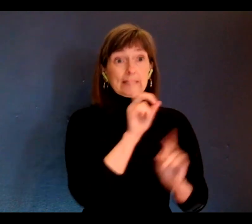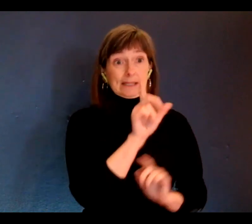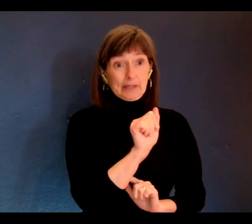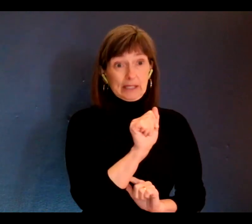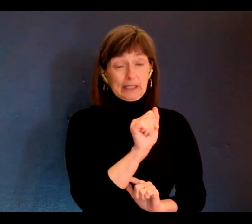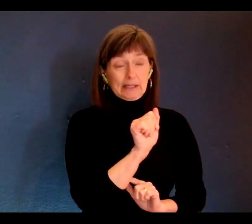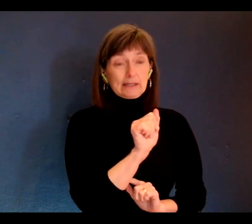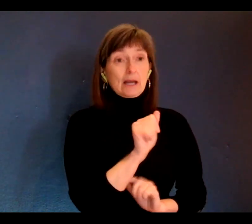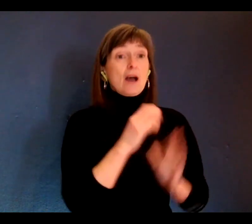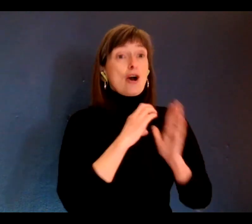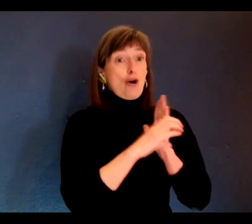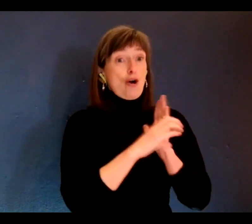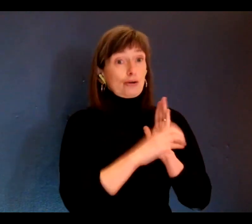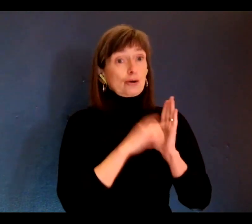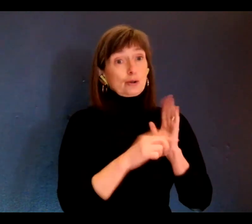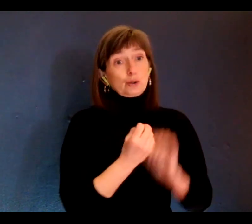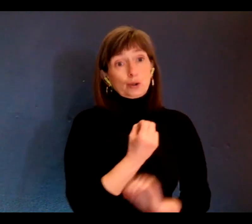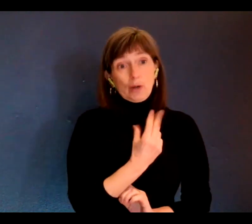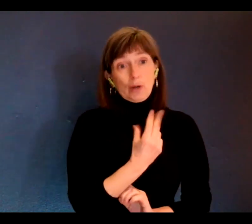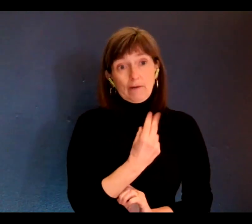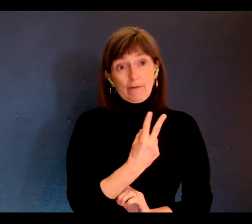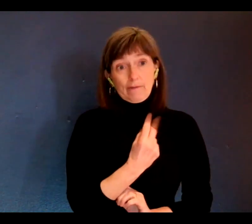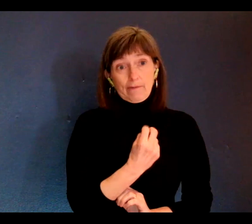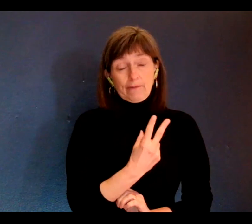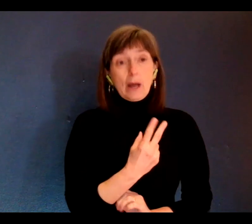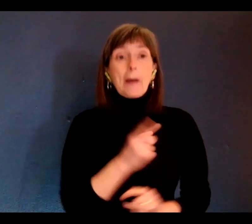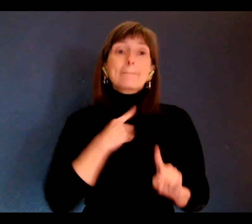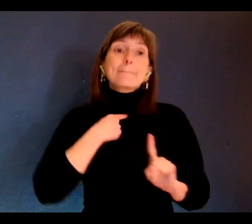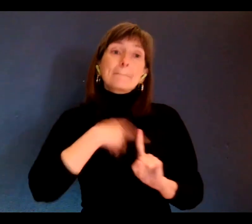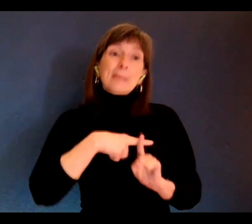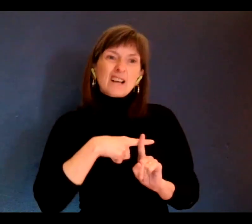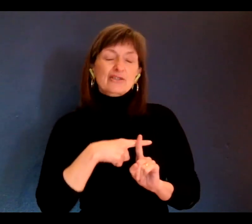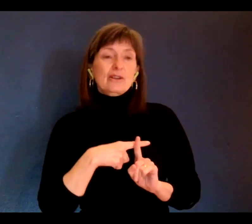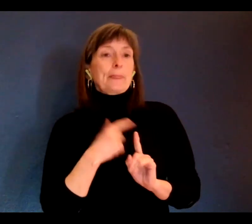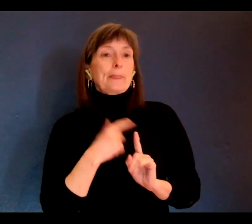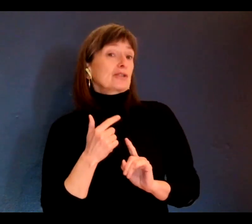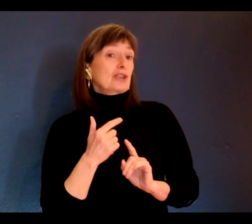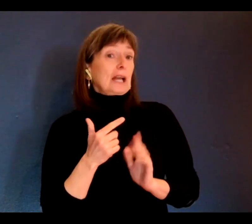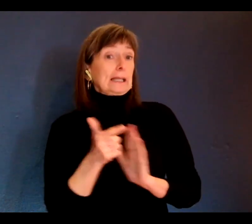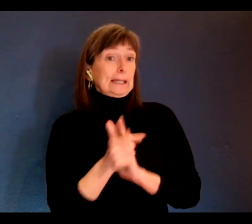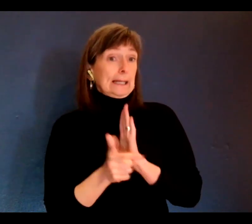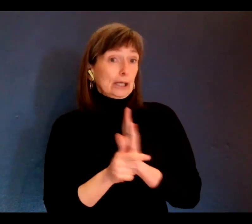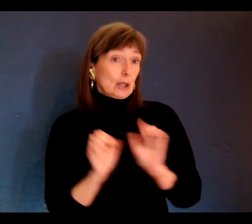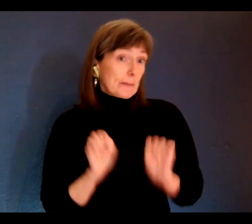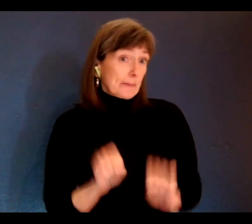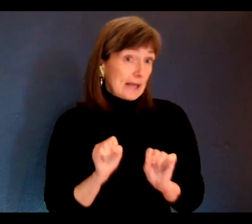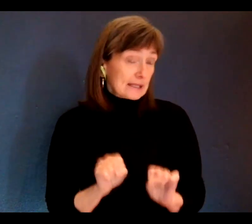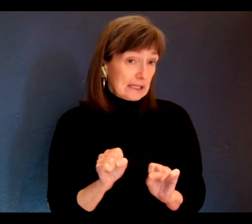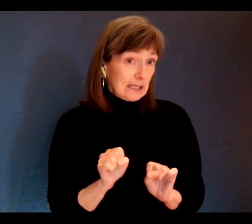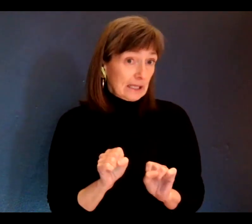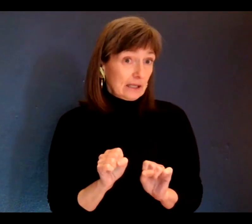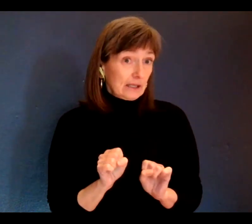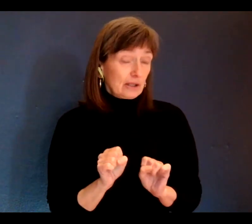and possibly the Charter re legal capacity and the need to provide supports for a person to make an informed